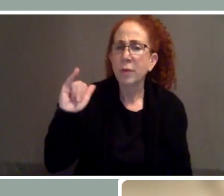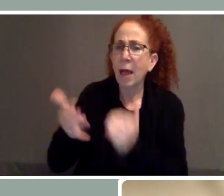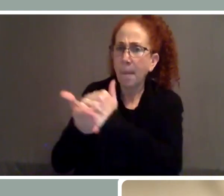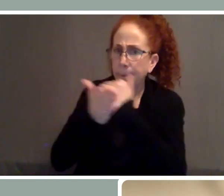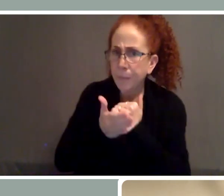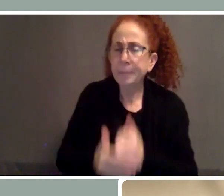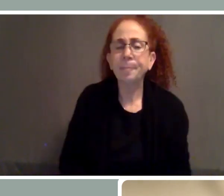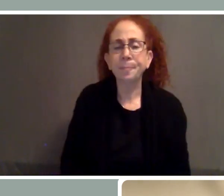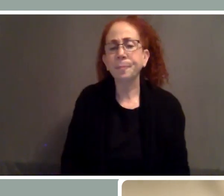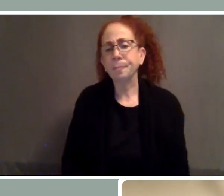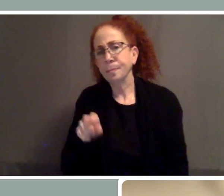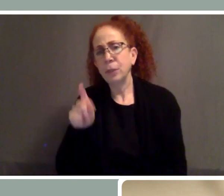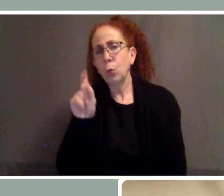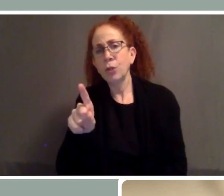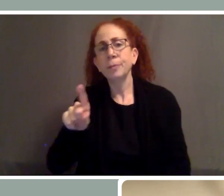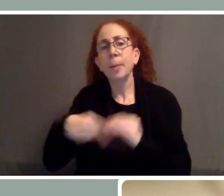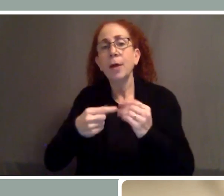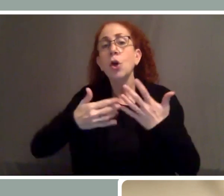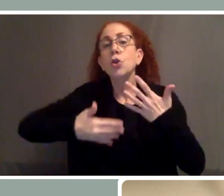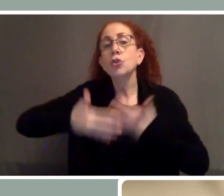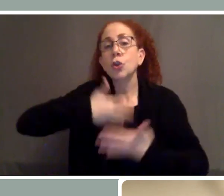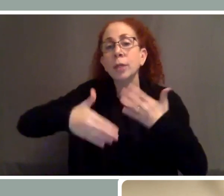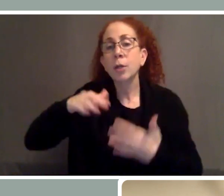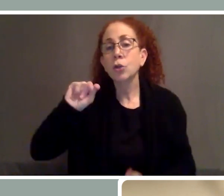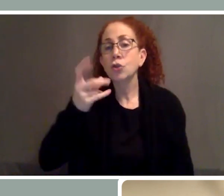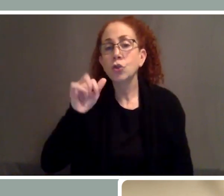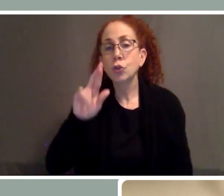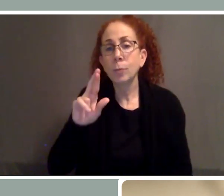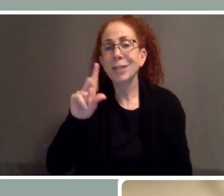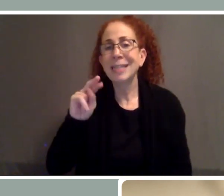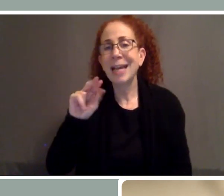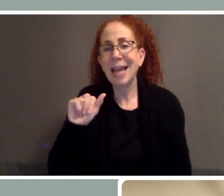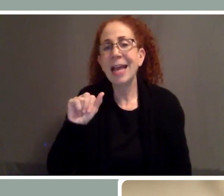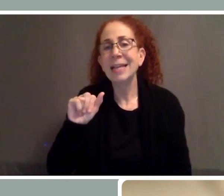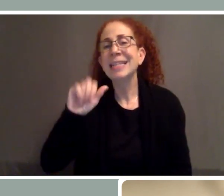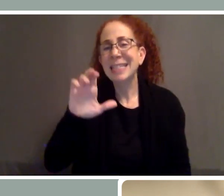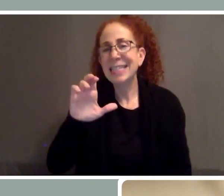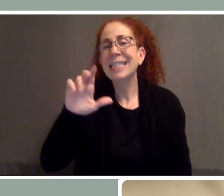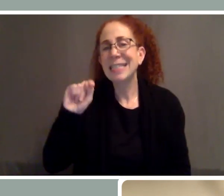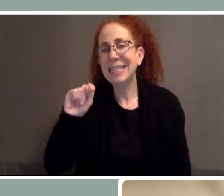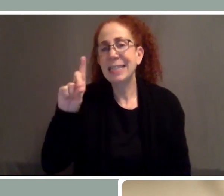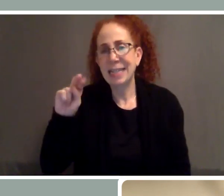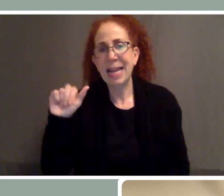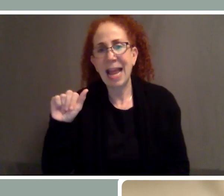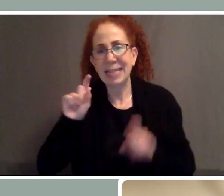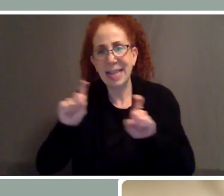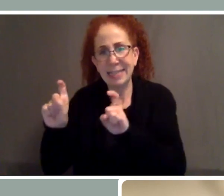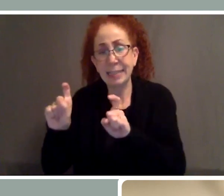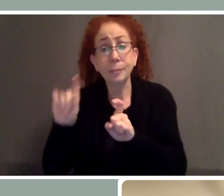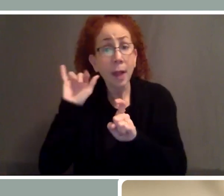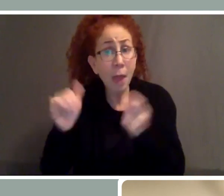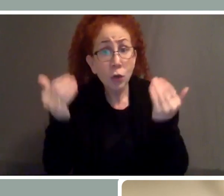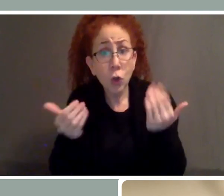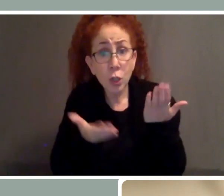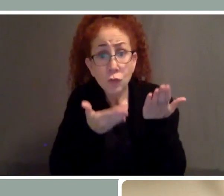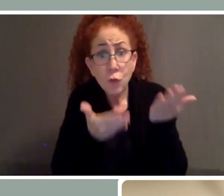a question about circulating tumor DNA or ctDNA testing. Is this currently recommended